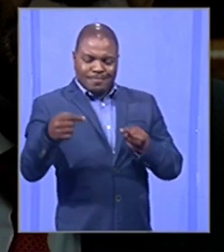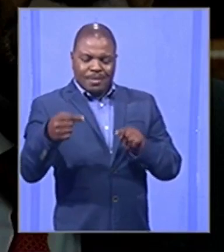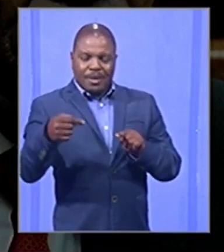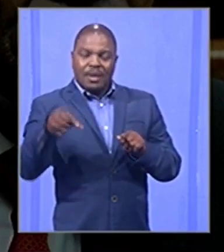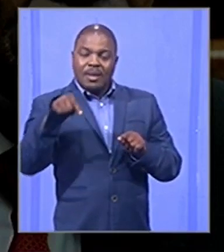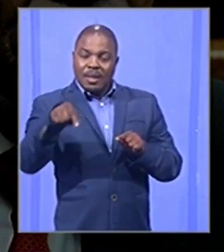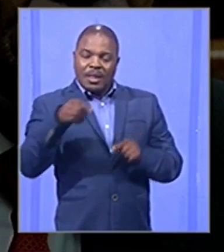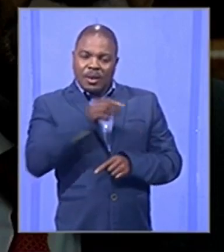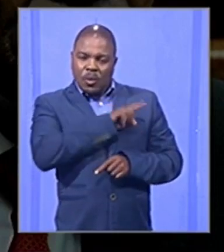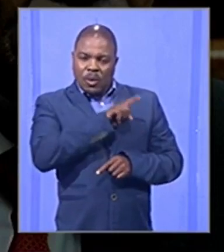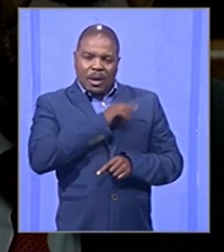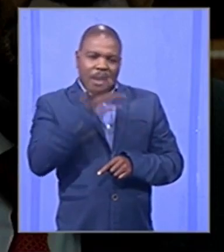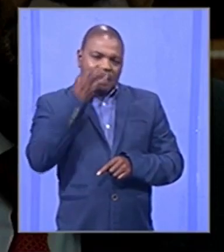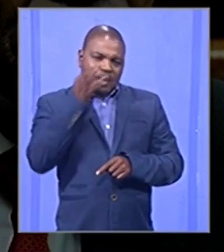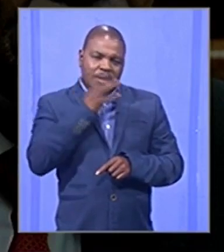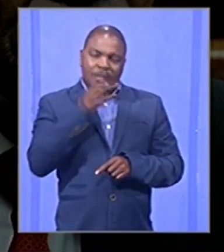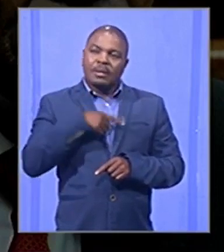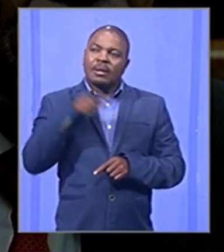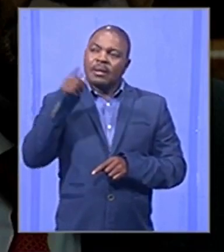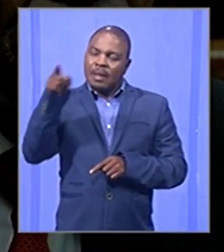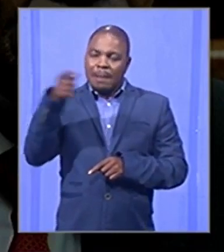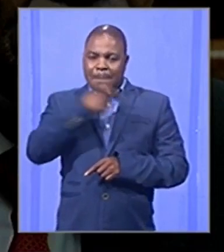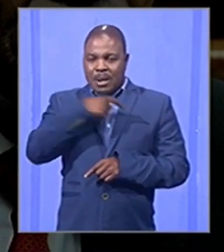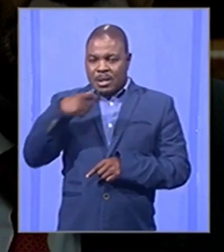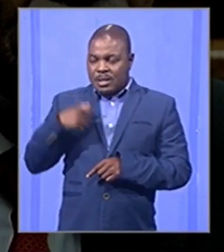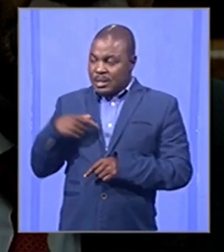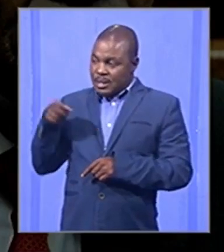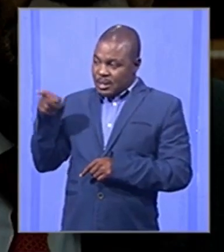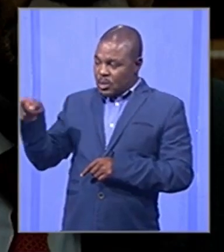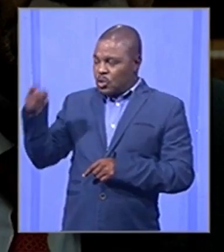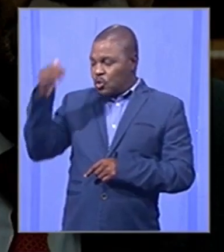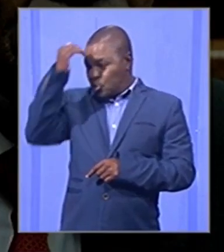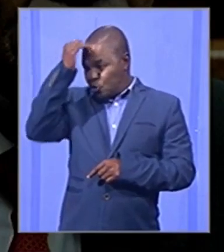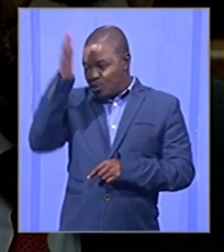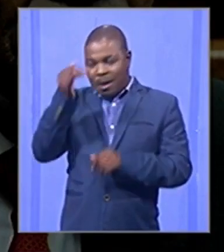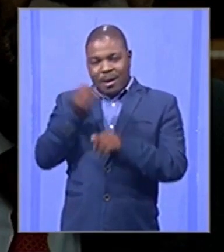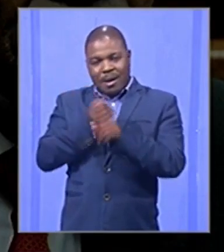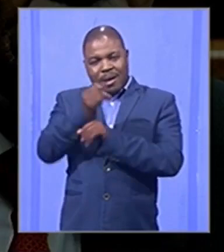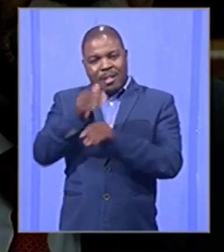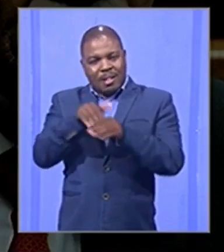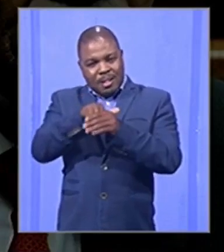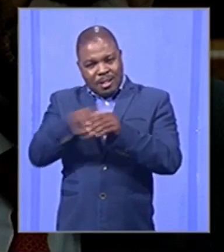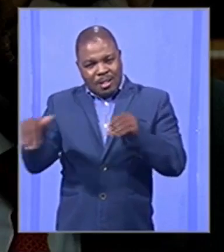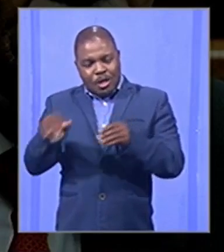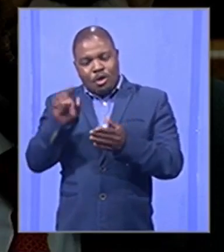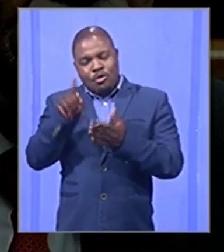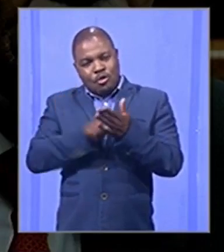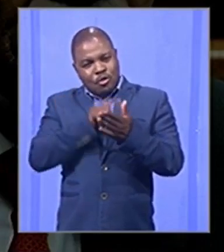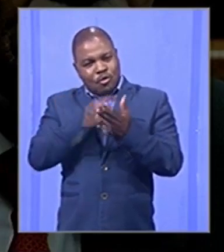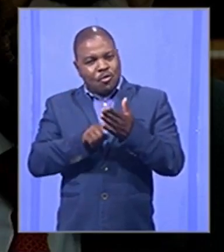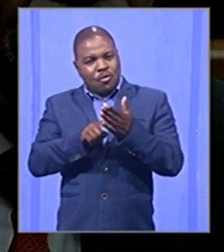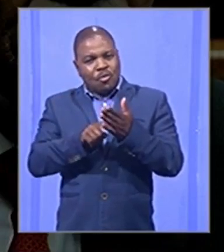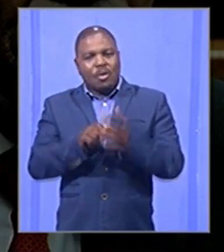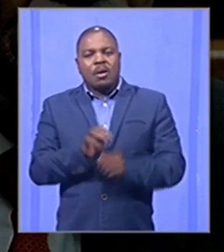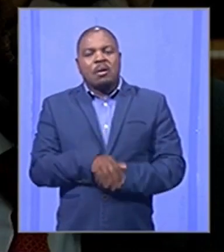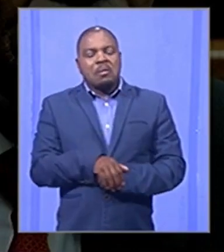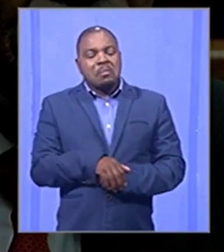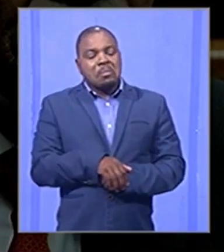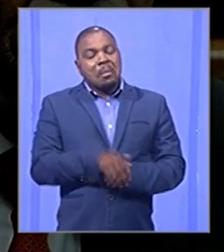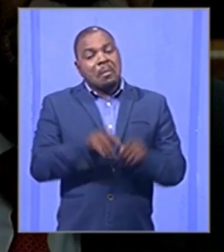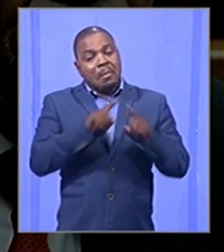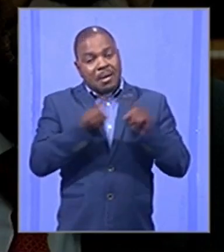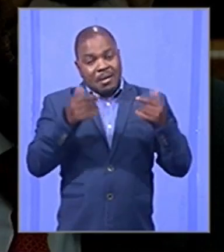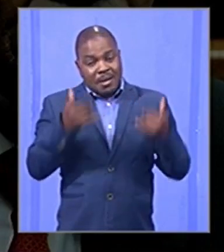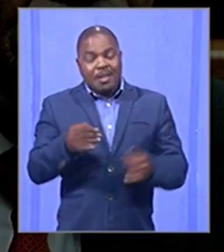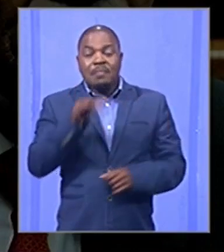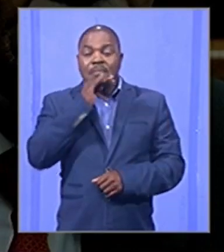jwa gore go ne go fosagetse gore moporesidente wa maloba Jacob Zuma a gololwe ka parole ka ntlha ya bolwetse. Se jaanong